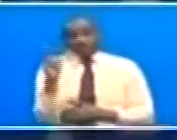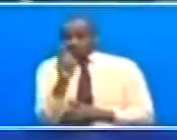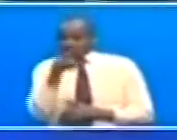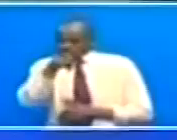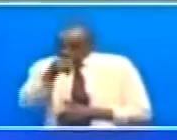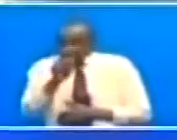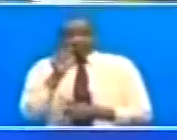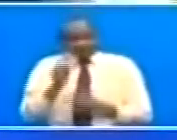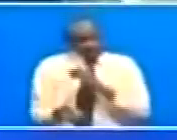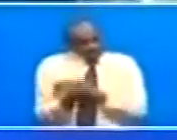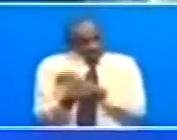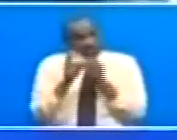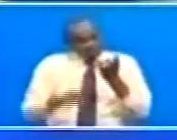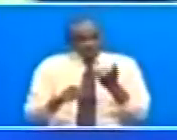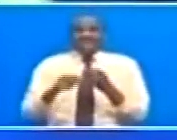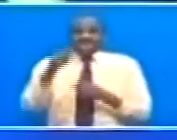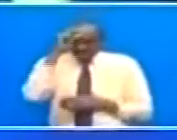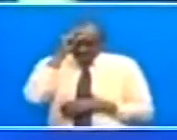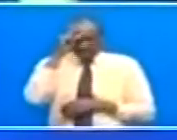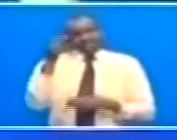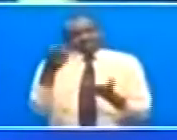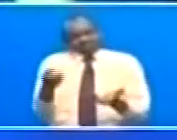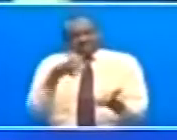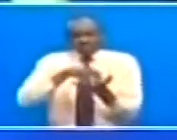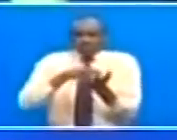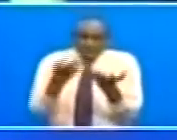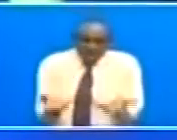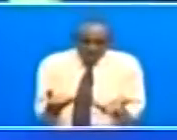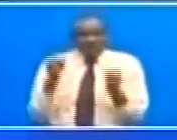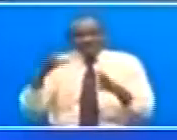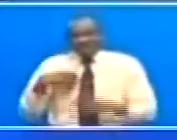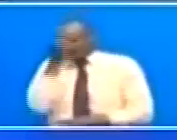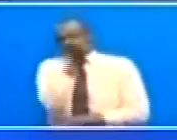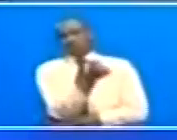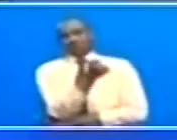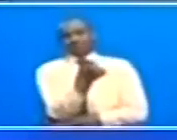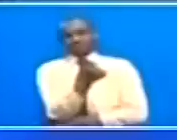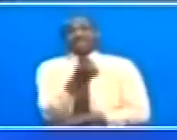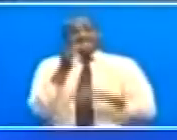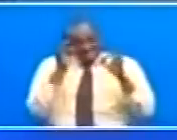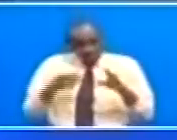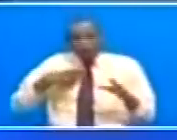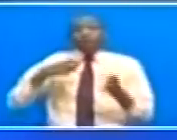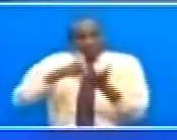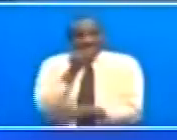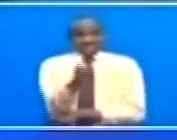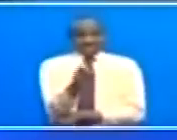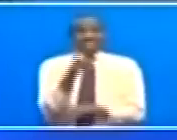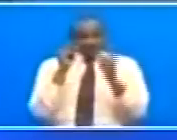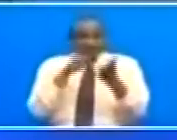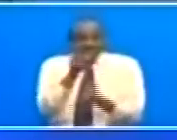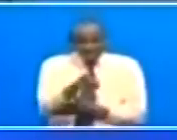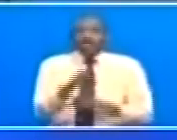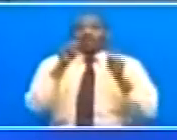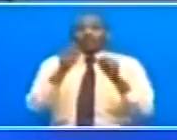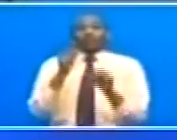aidha anaonekana kufafanua msimamo wa serikali katika swala zima ambalo limepuuzwa na wengi. If the award were paid, we would